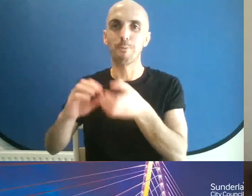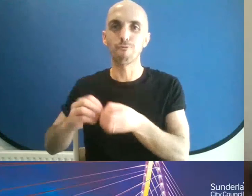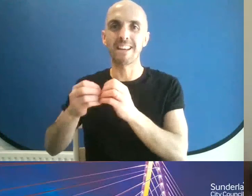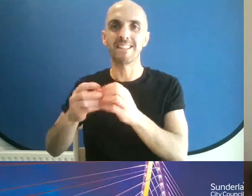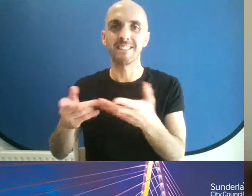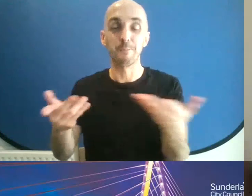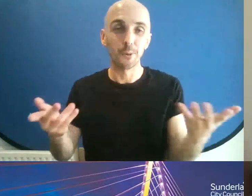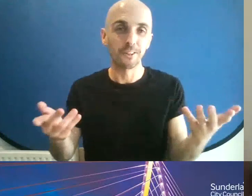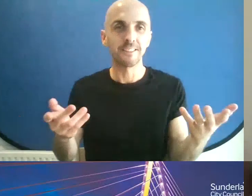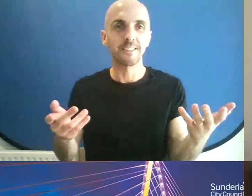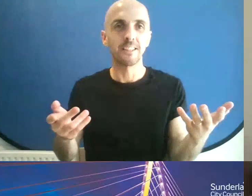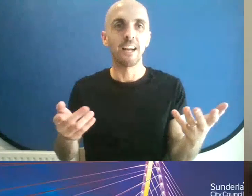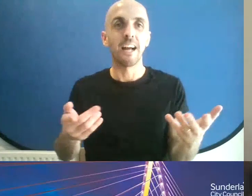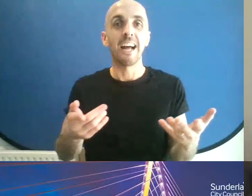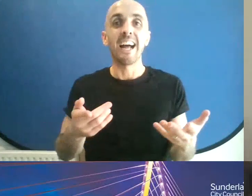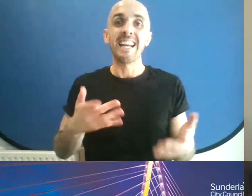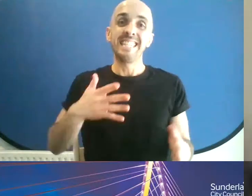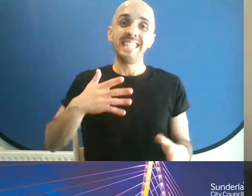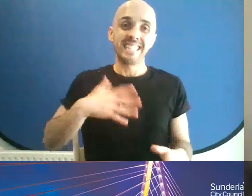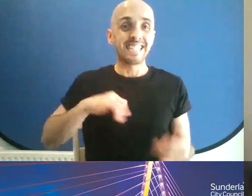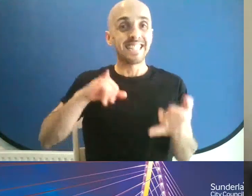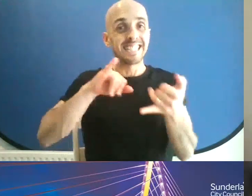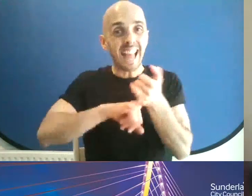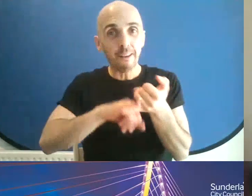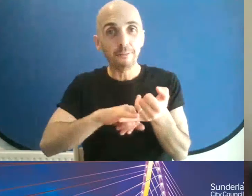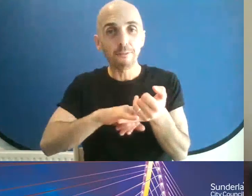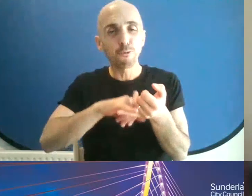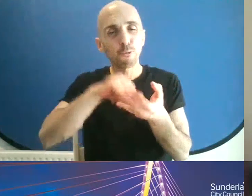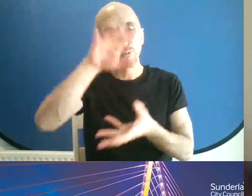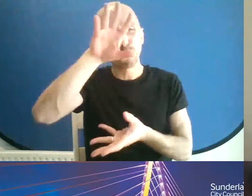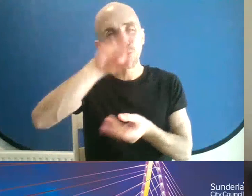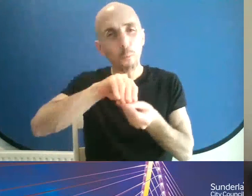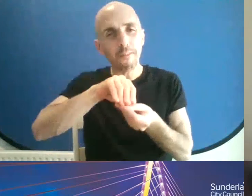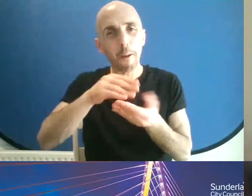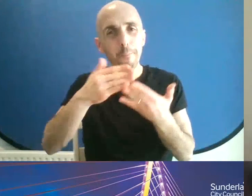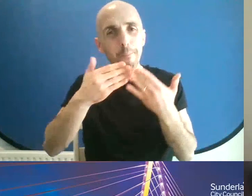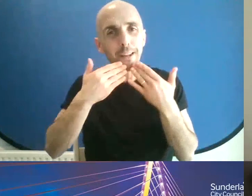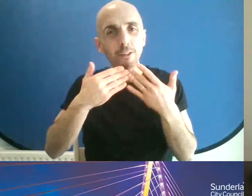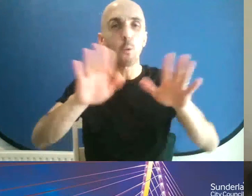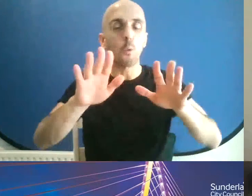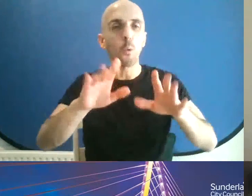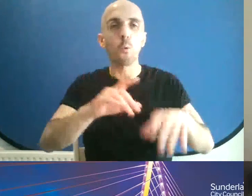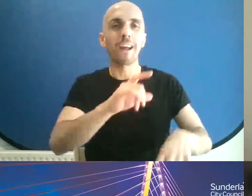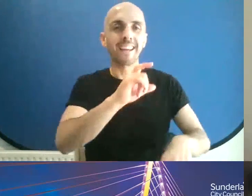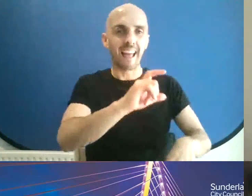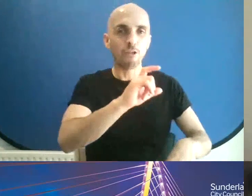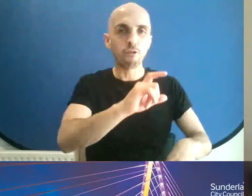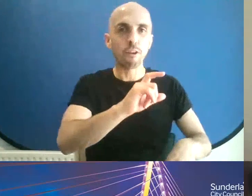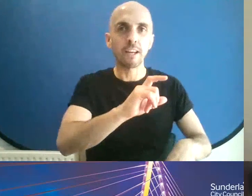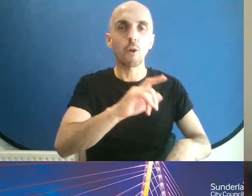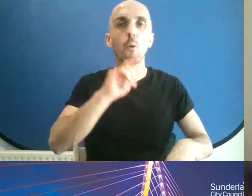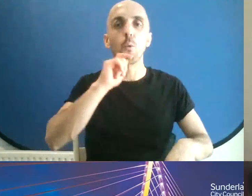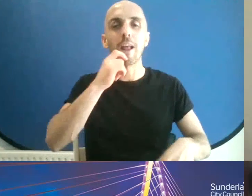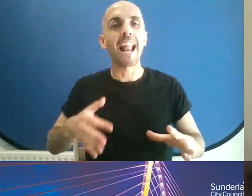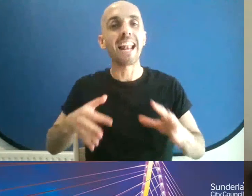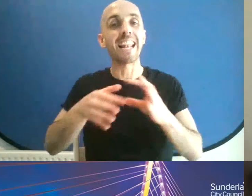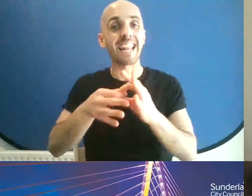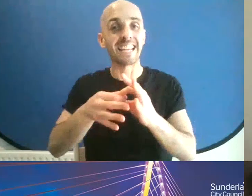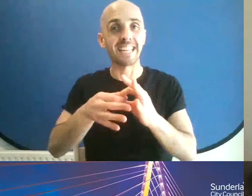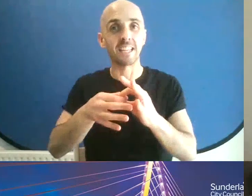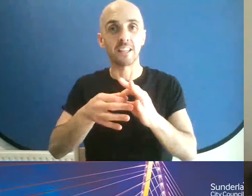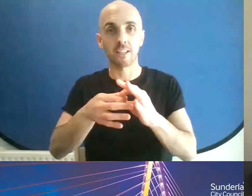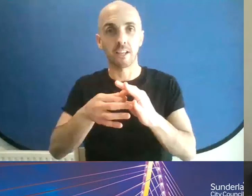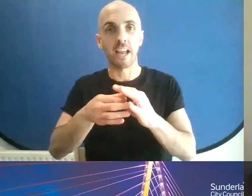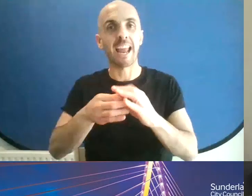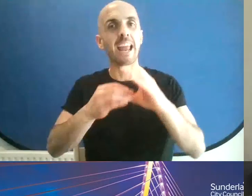we need a final summary from Steph, but before we go, just to mention that Catherine is going to put a link to a survey for this session in the